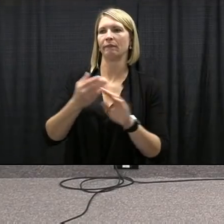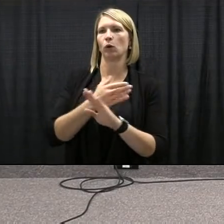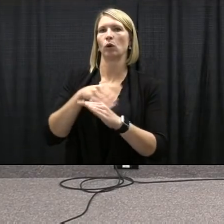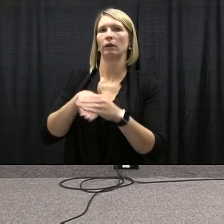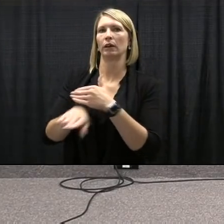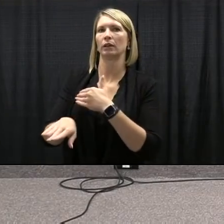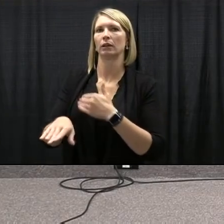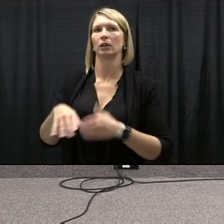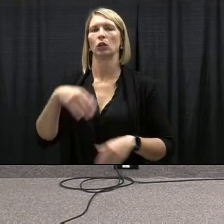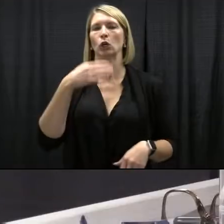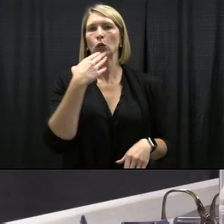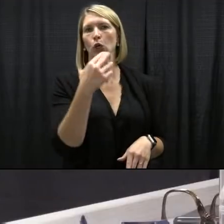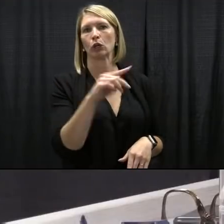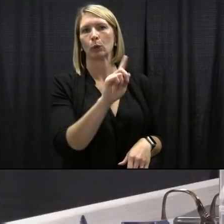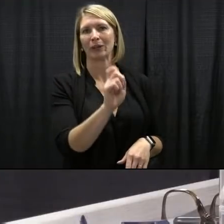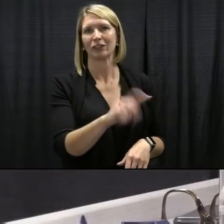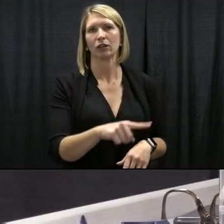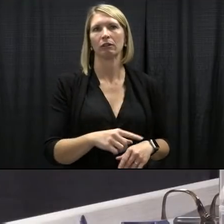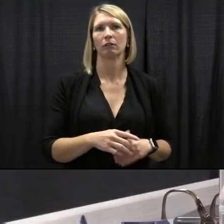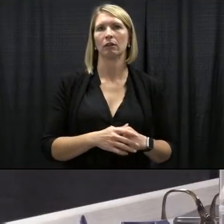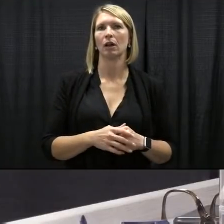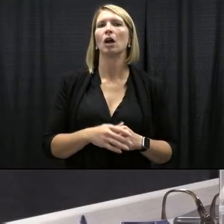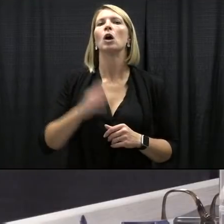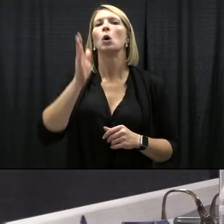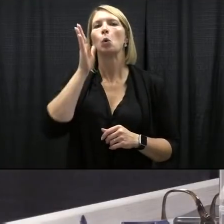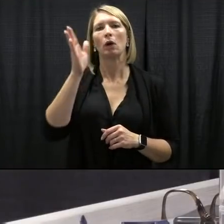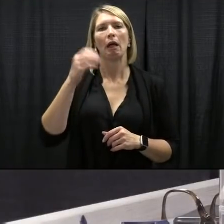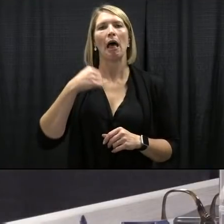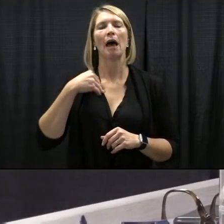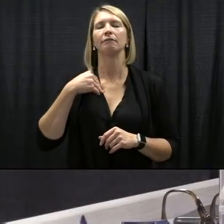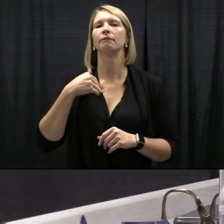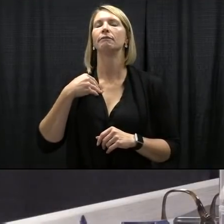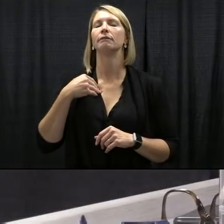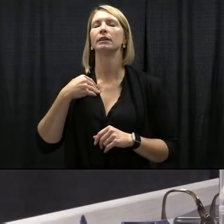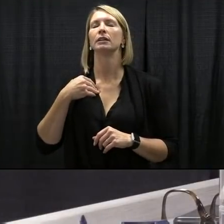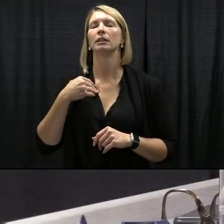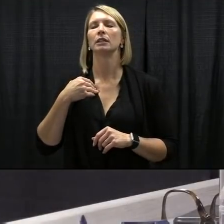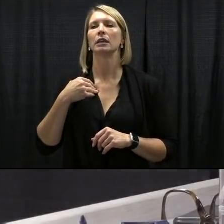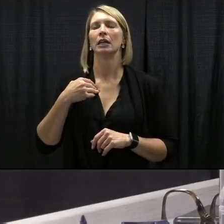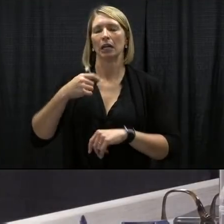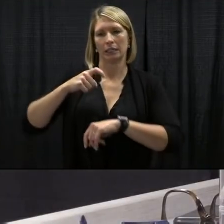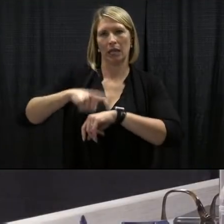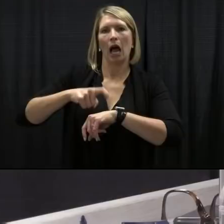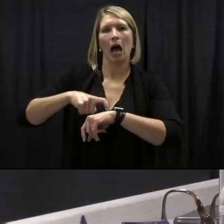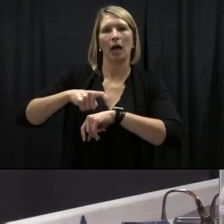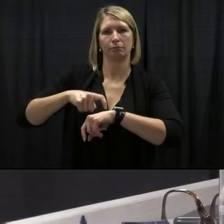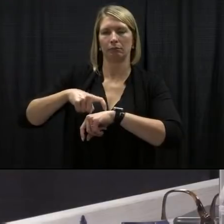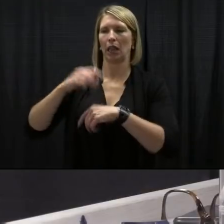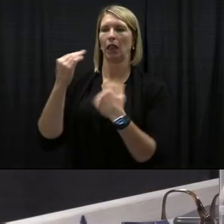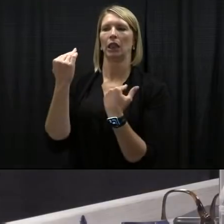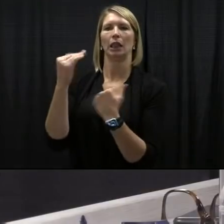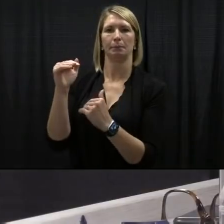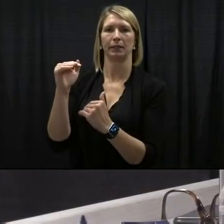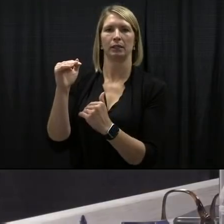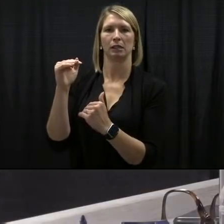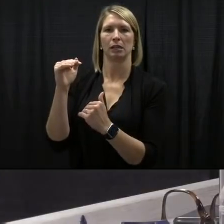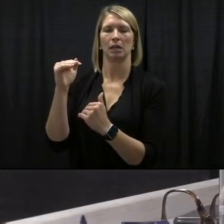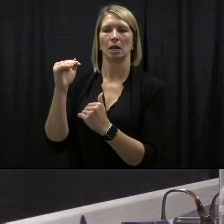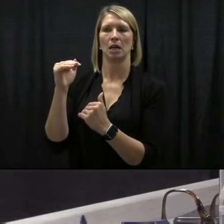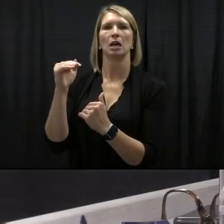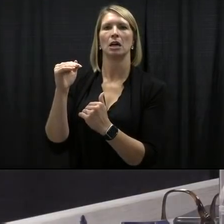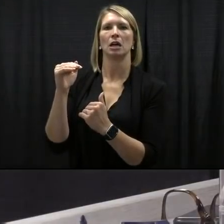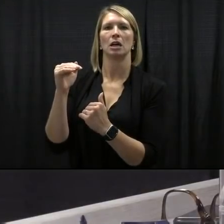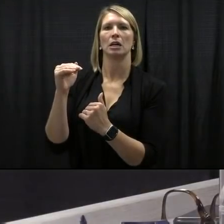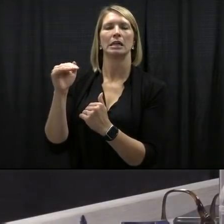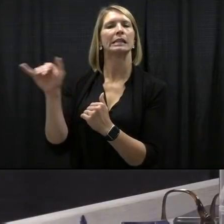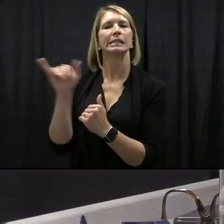Thank you for the question. So we'll certainly have a phase-in period, as other provinces have had, to give everyone ample time to make sure that they